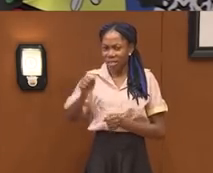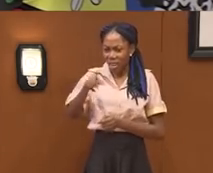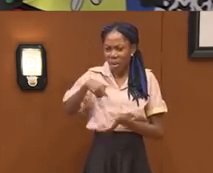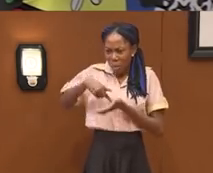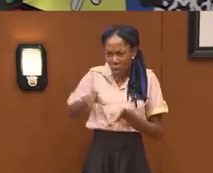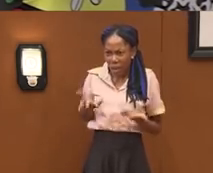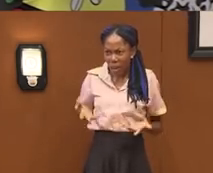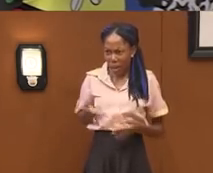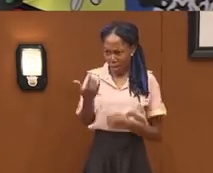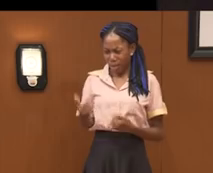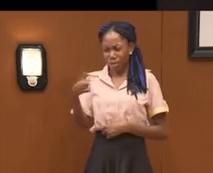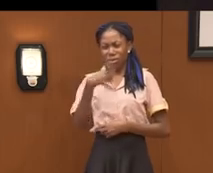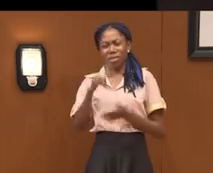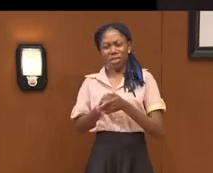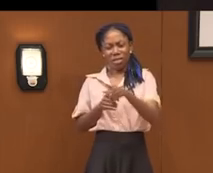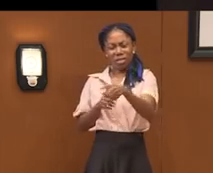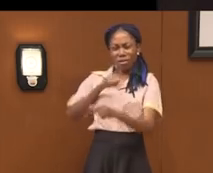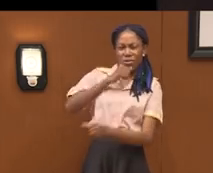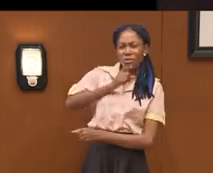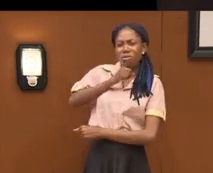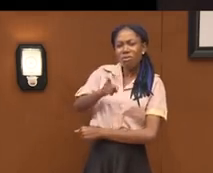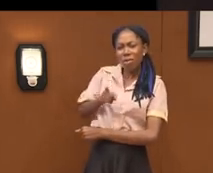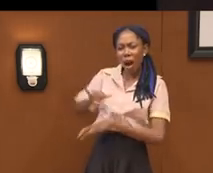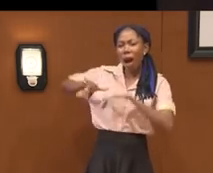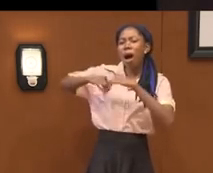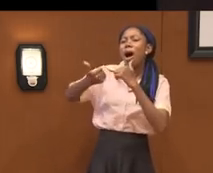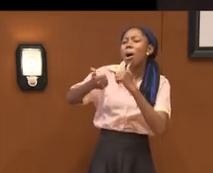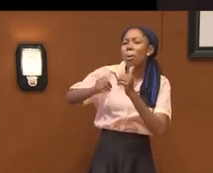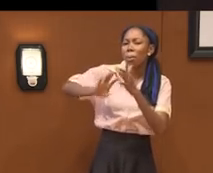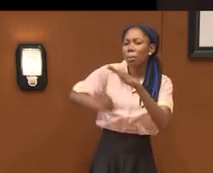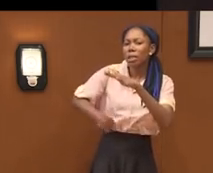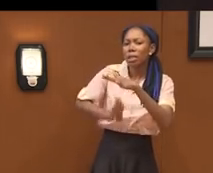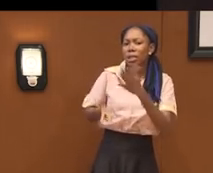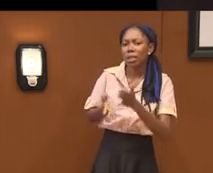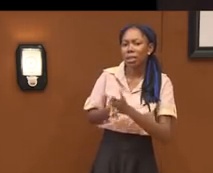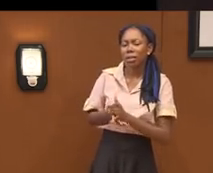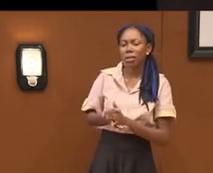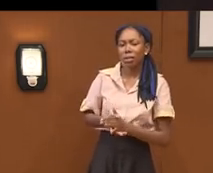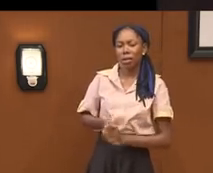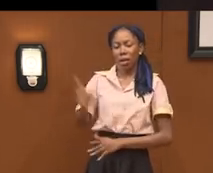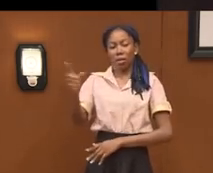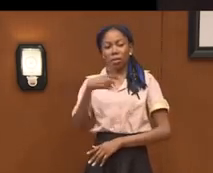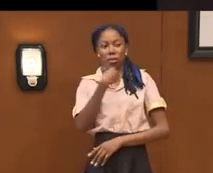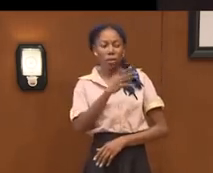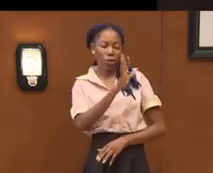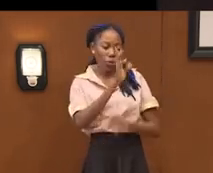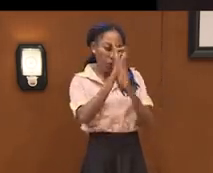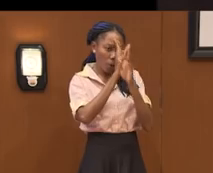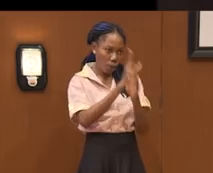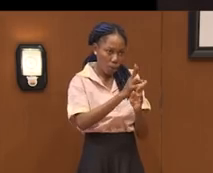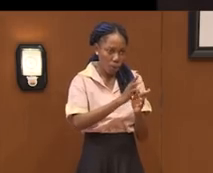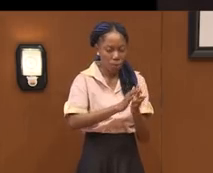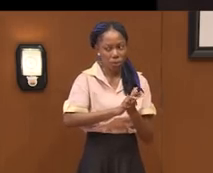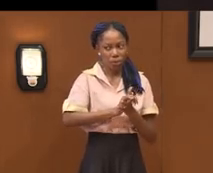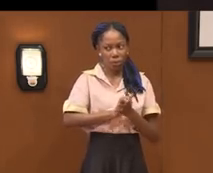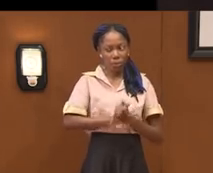truth in that person's mouth. This last, what is the basis? Your Honor, man, this last year, he was talking.